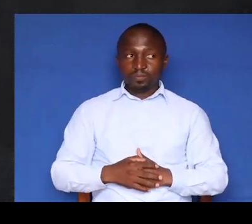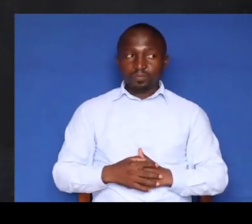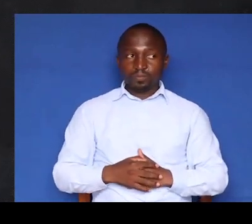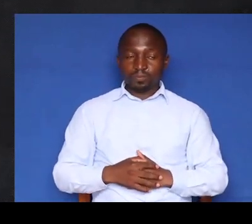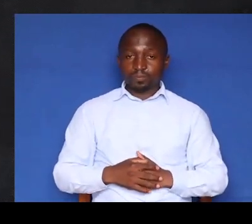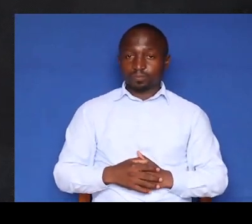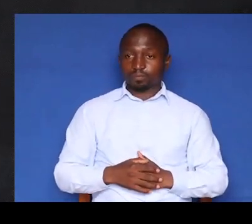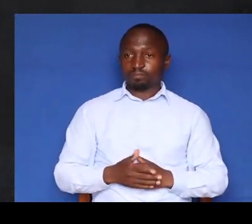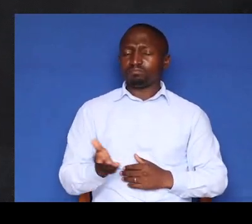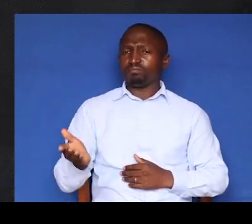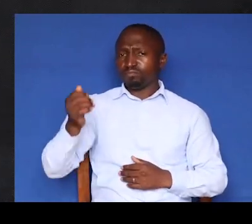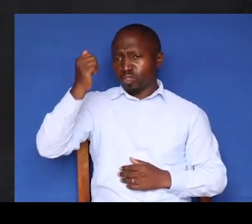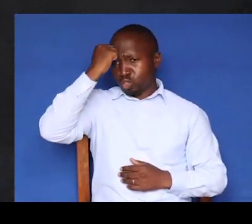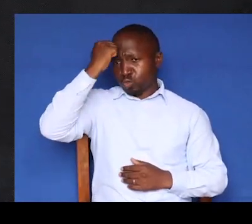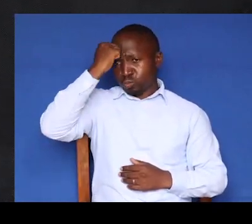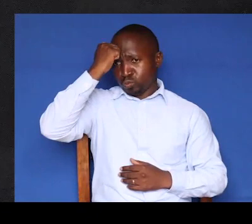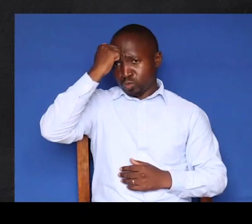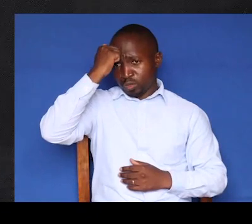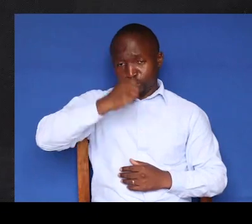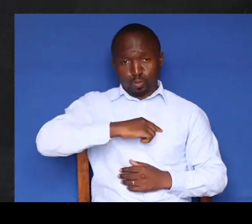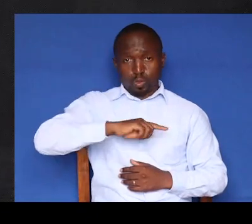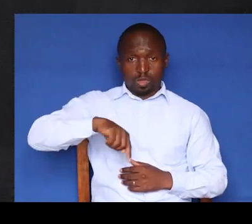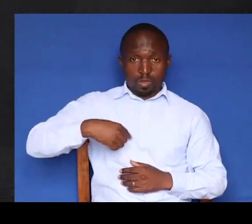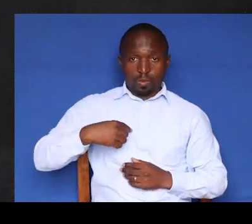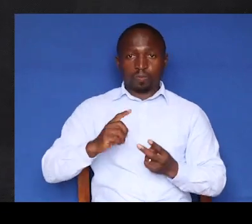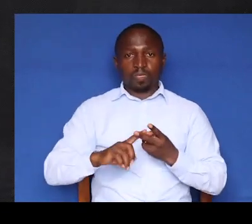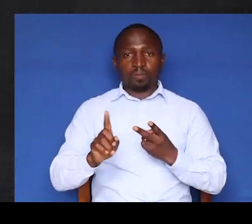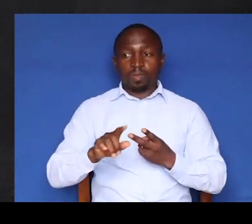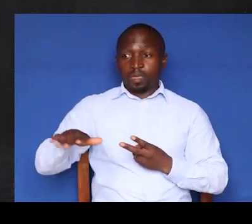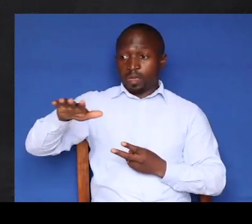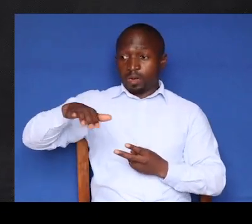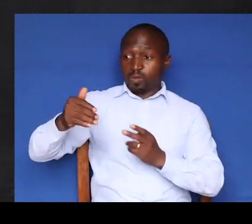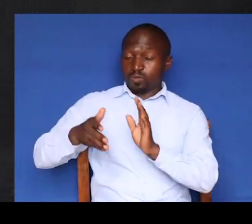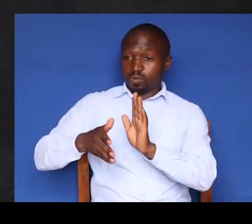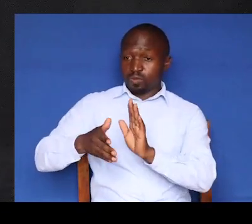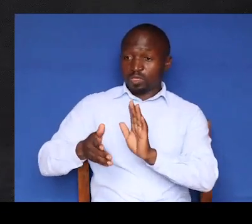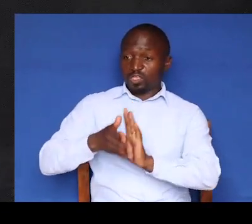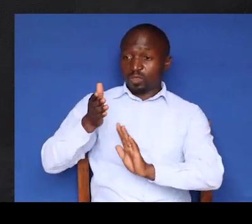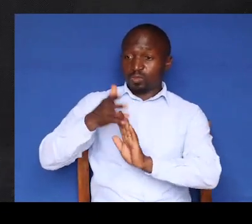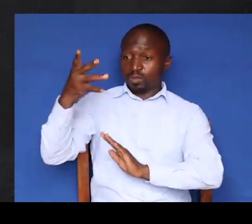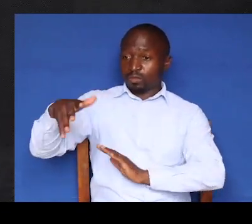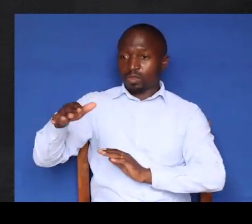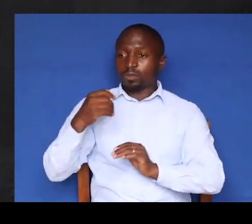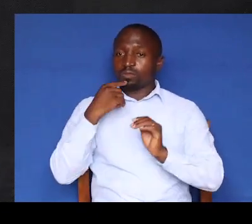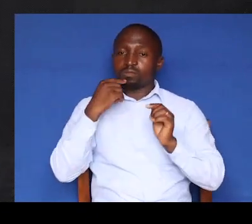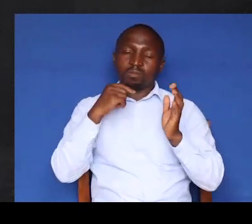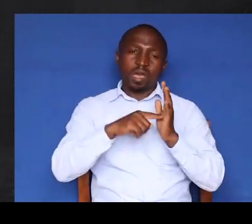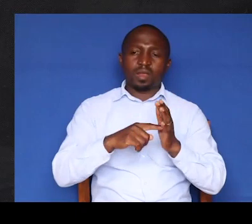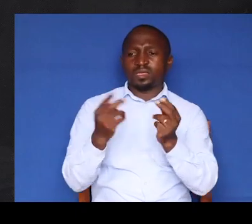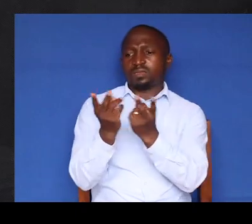As a matter of reminding ourselves, when we talk of catchment area, drainage basin, we mean the